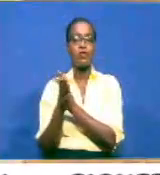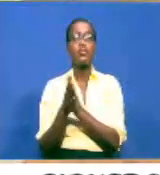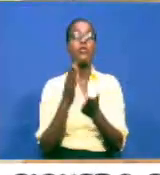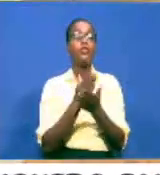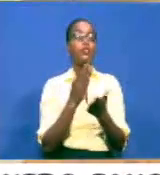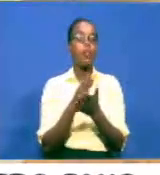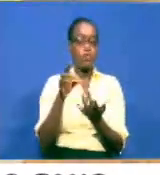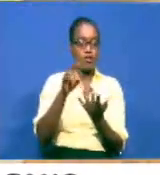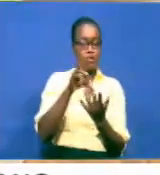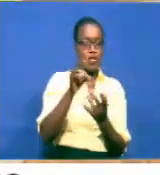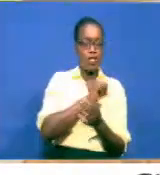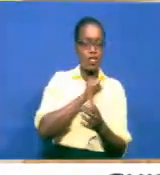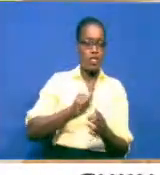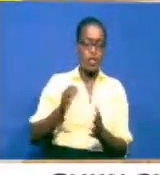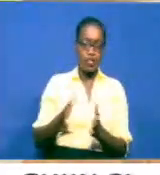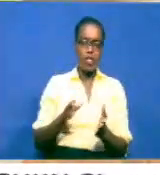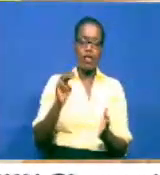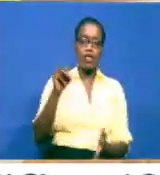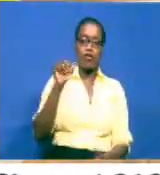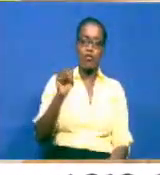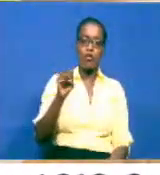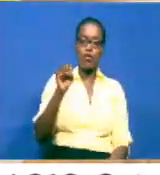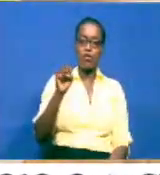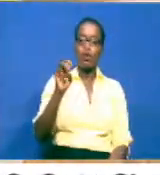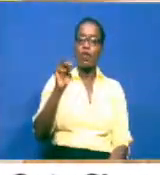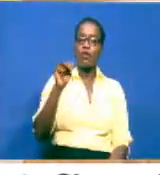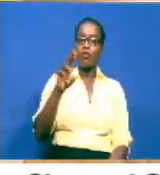Senator Dr. Gertrude Musruve. Of course, before we get